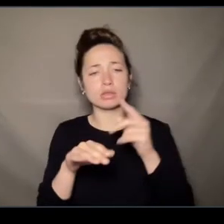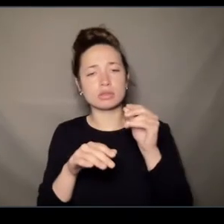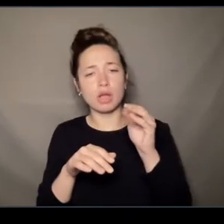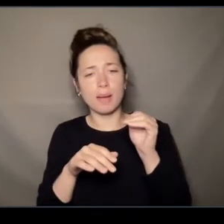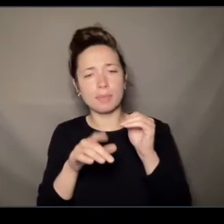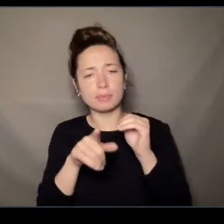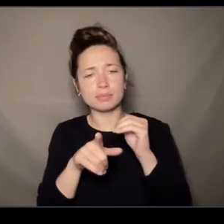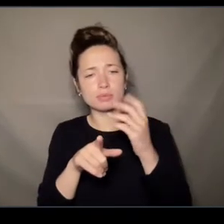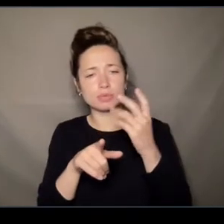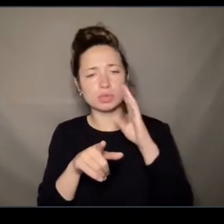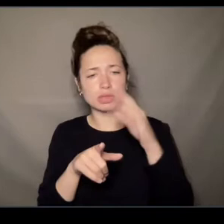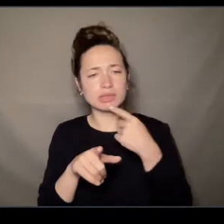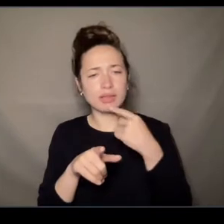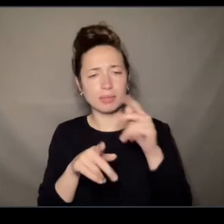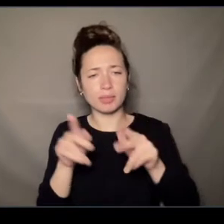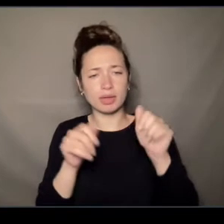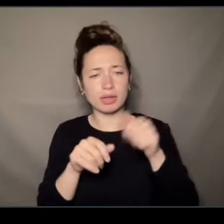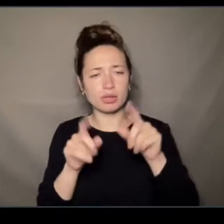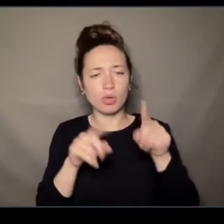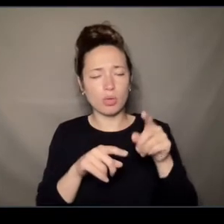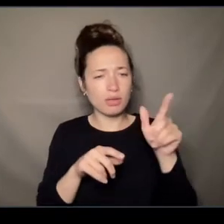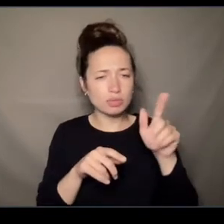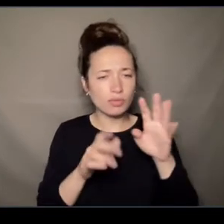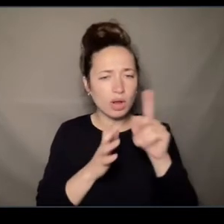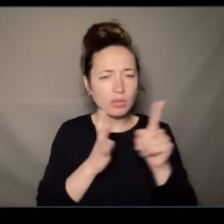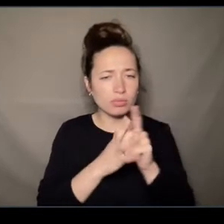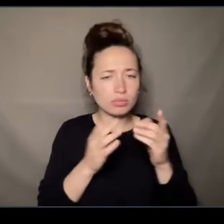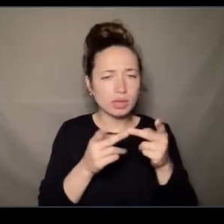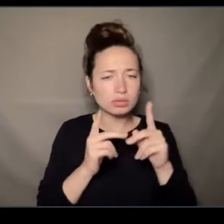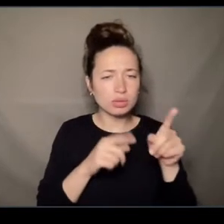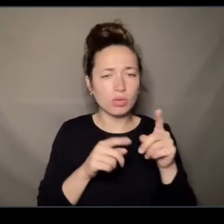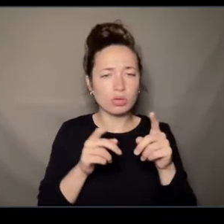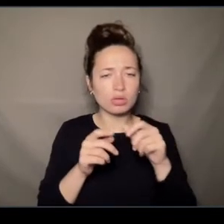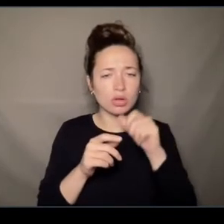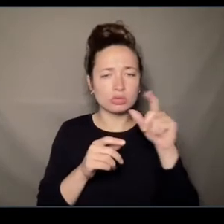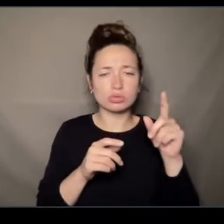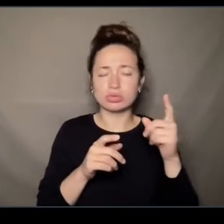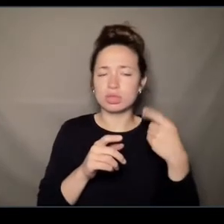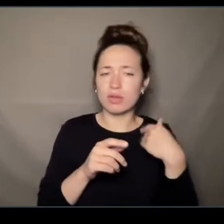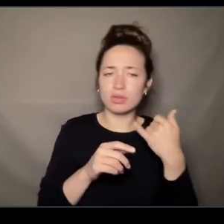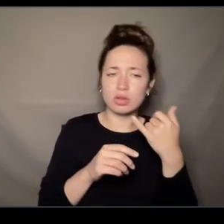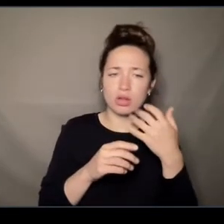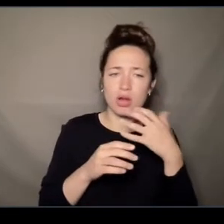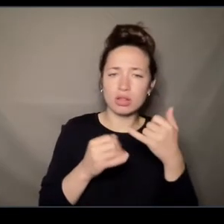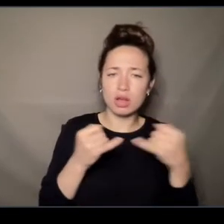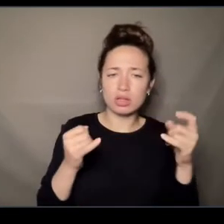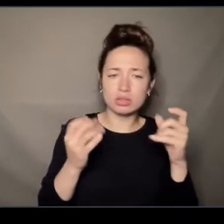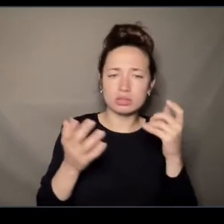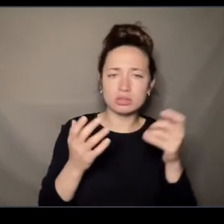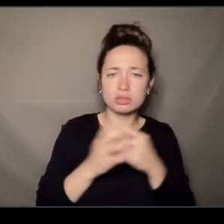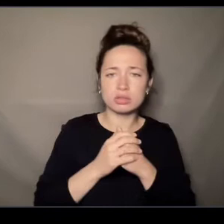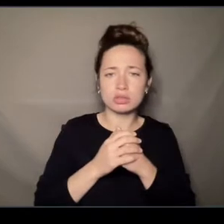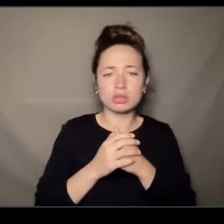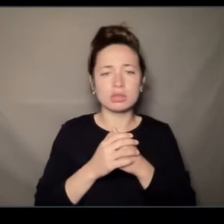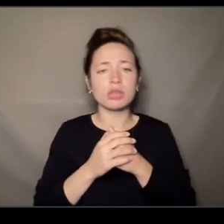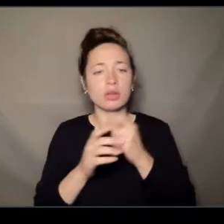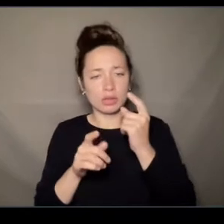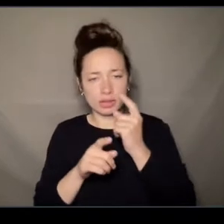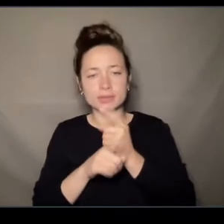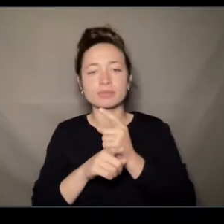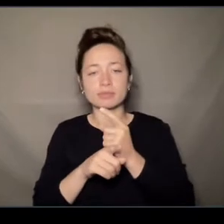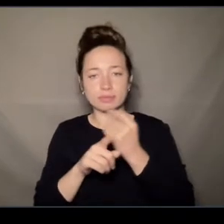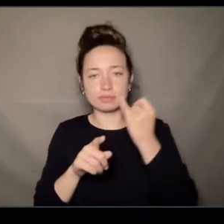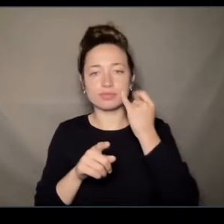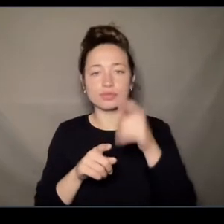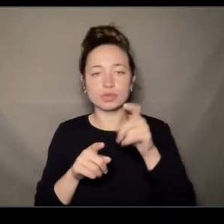you say that people can go anywhere, 24-hour place to go, not just have the hotline?